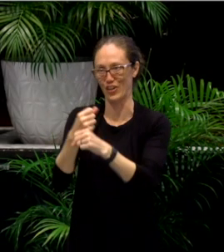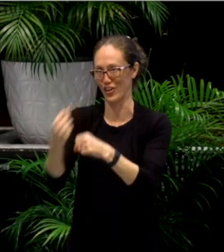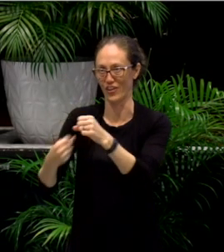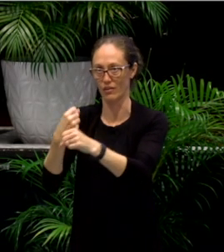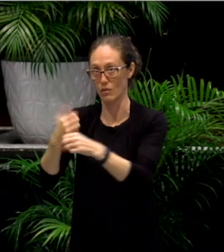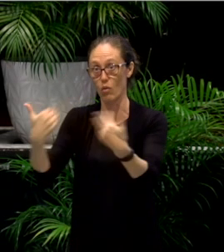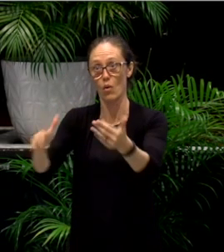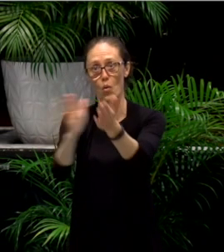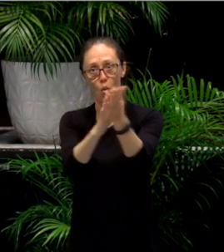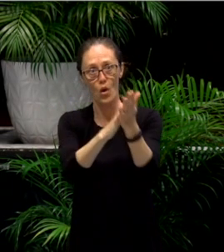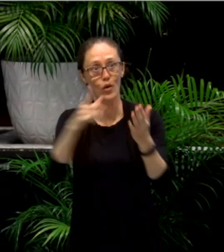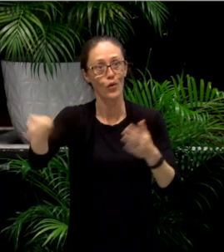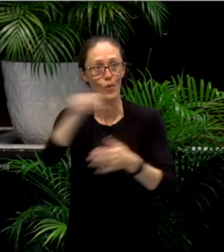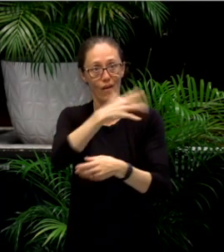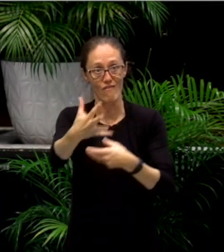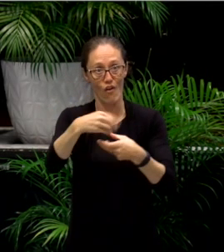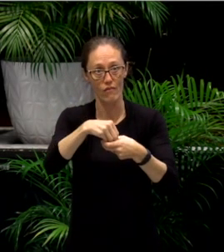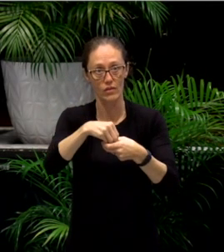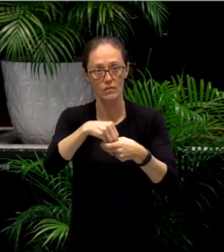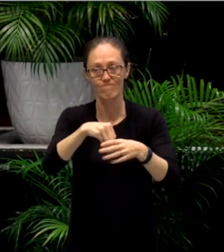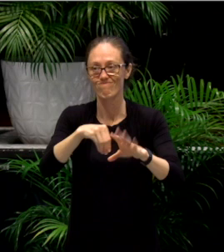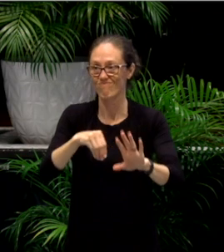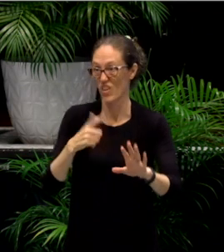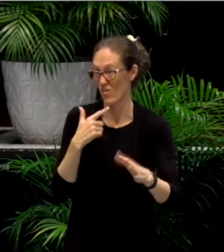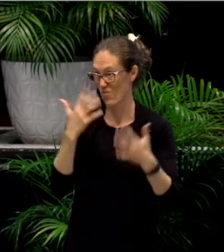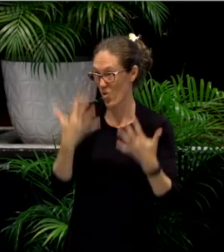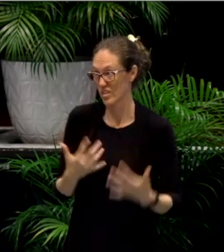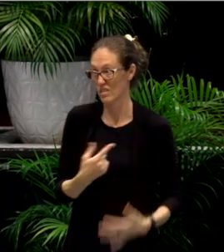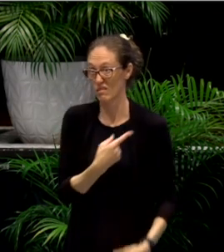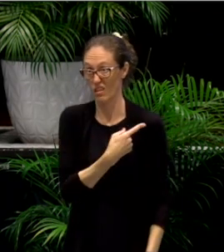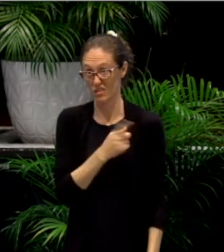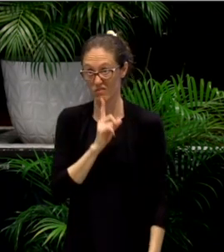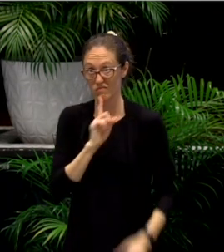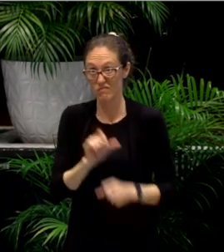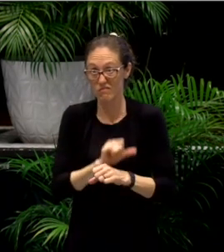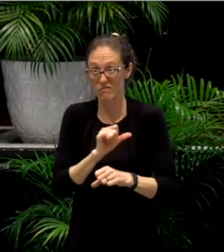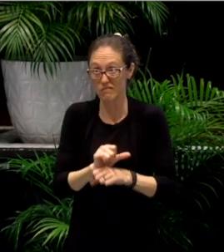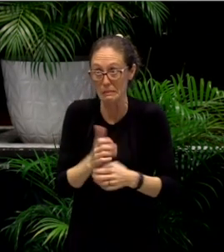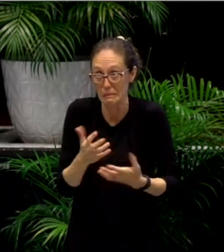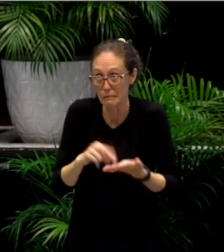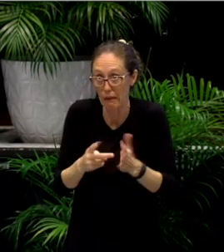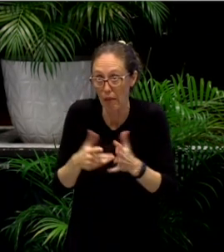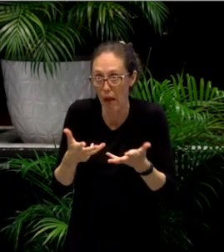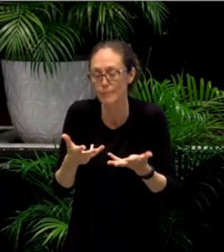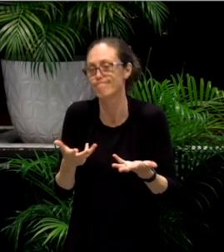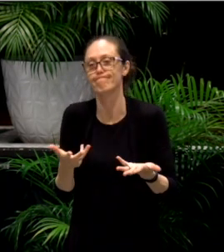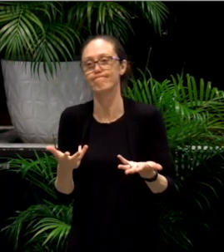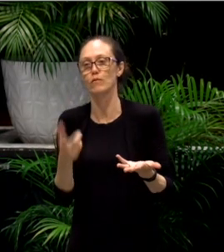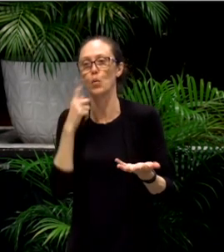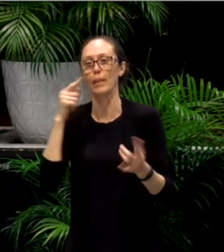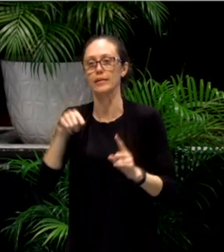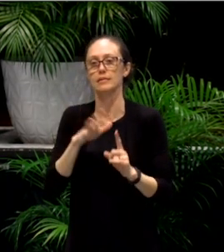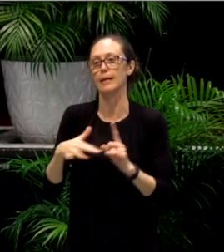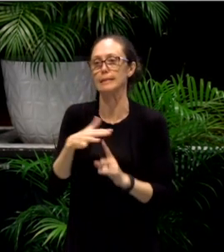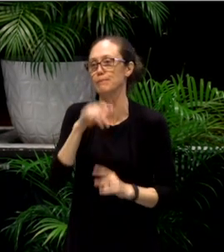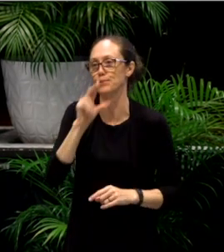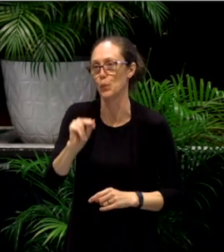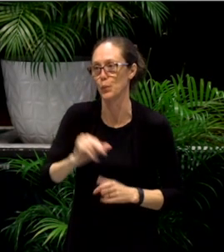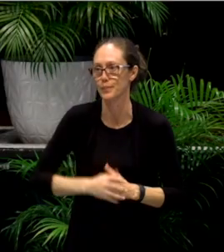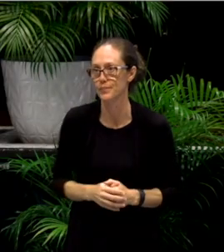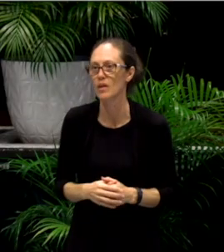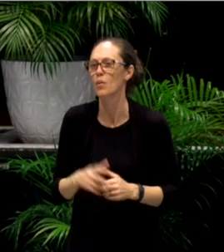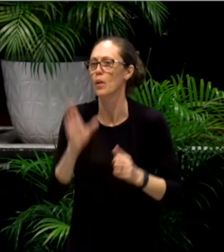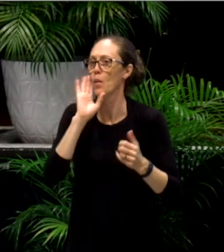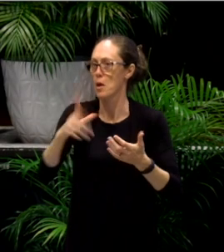that. Unfortunately, it doesn't mean a lot in this context, and we can talk about that specifically here